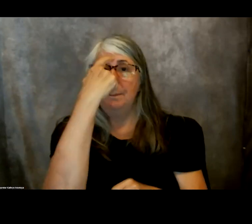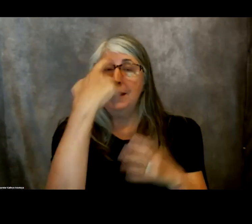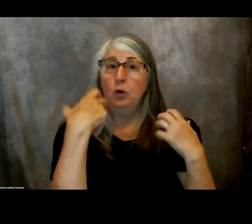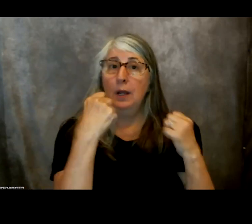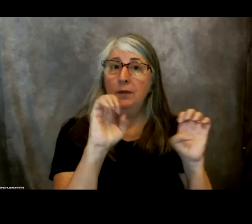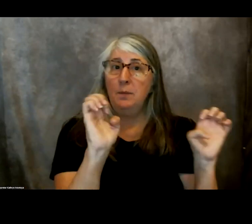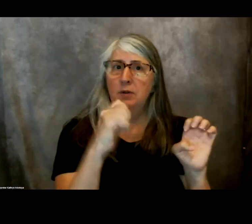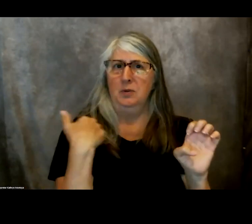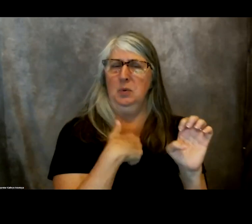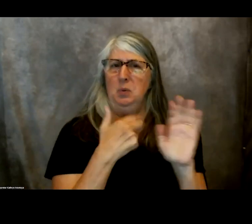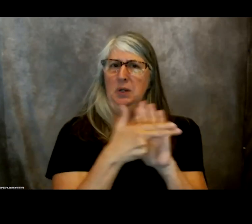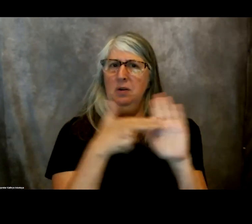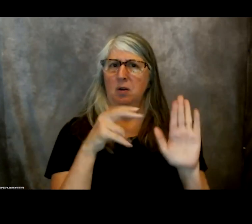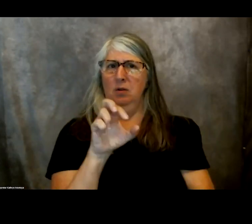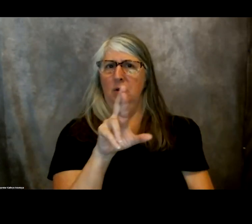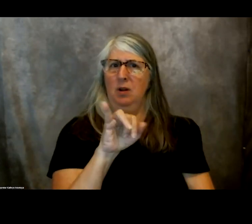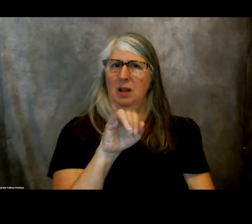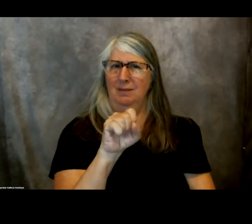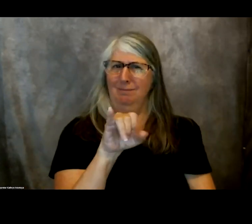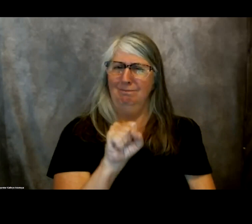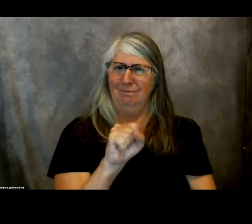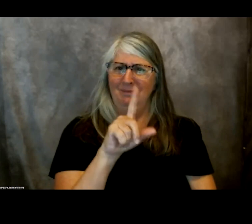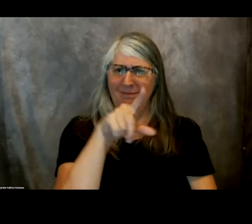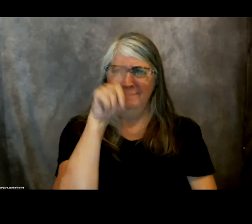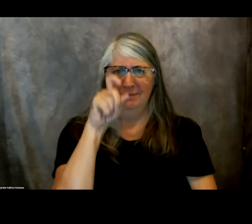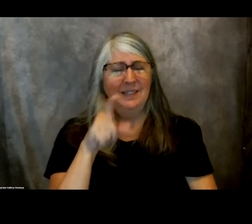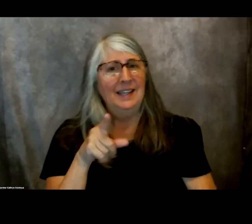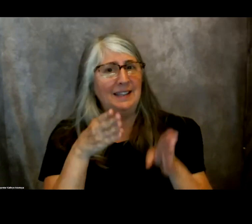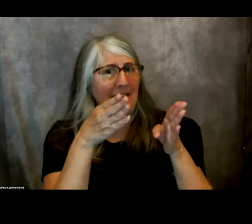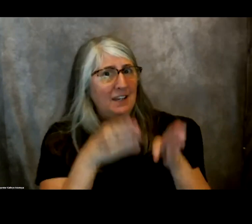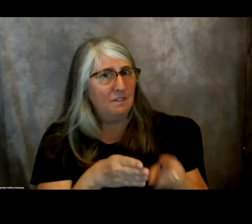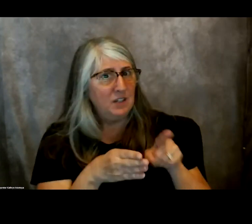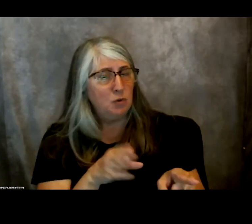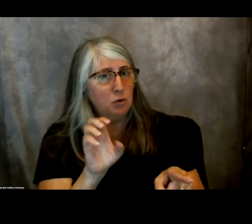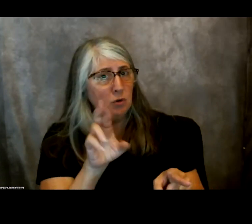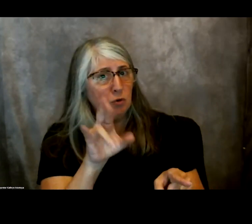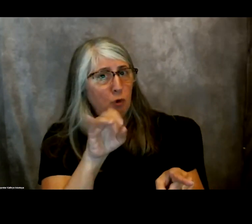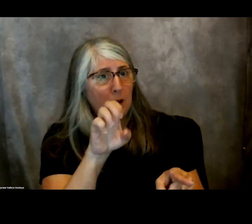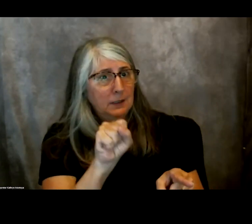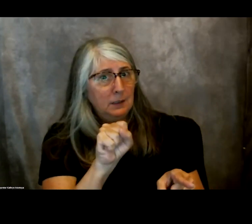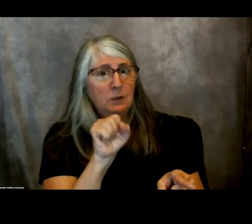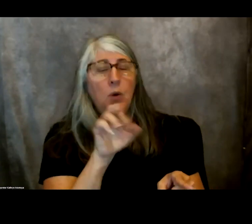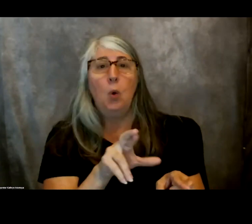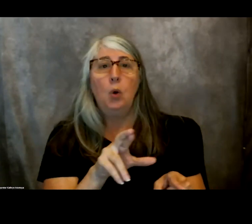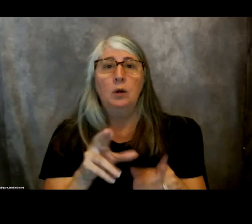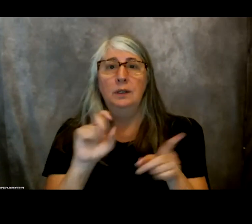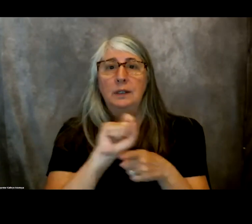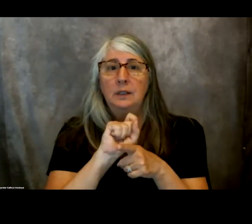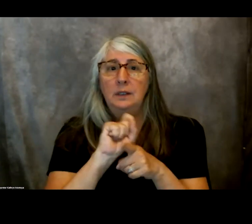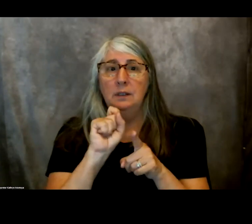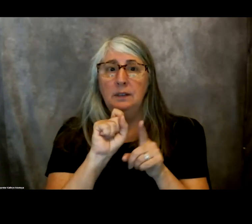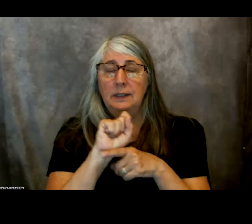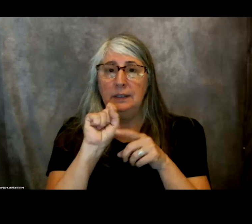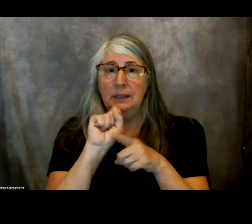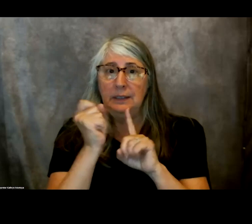we label it a crisis, which begs the question, is it the individual that's in crisis or our affected system? Our use